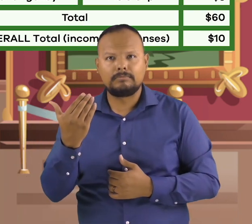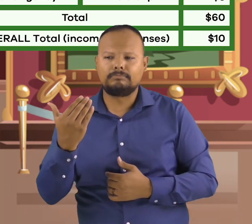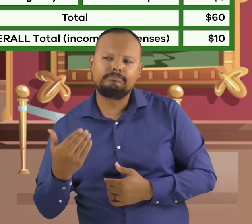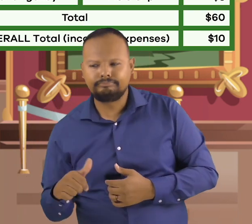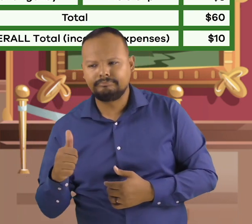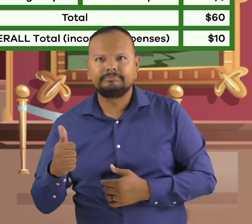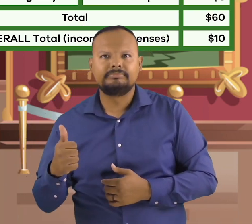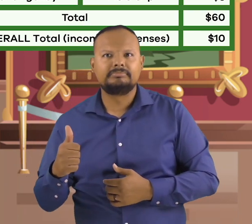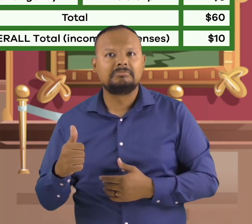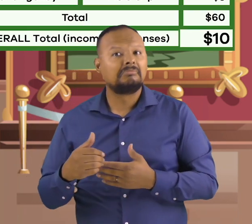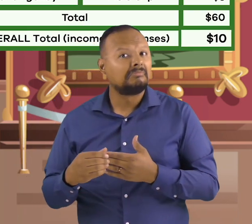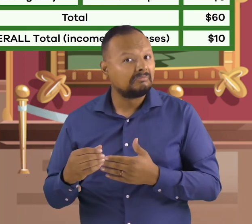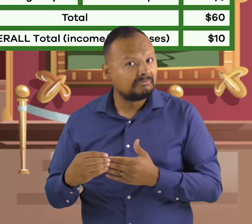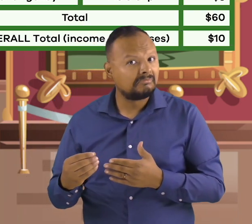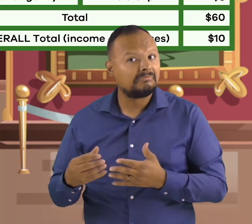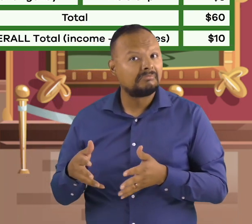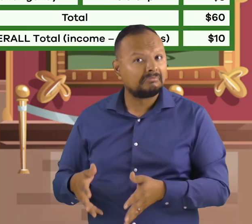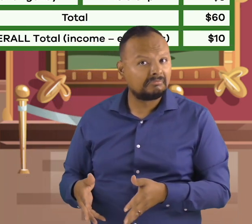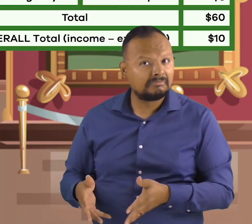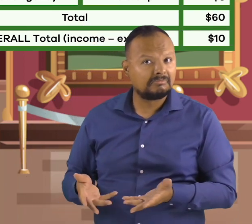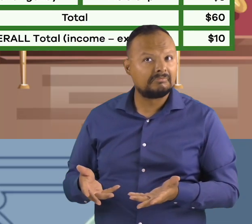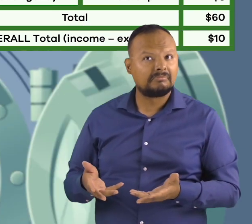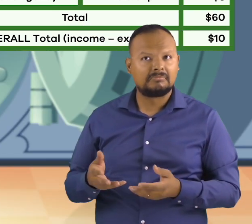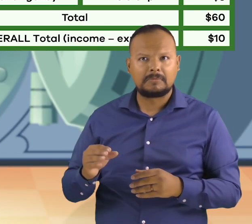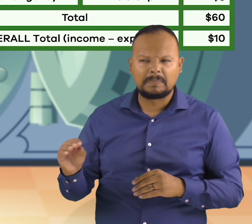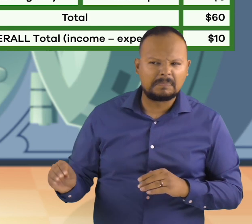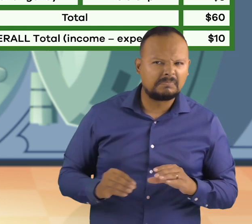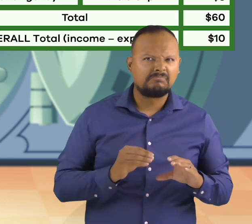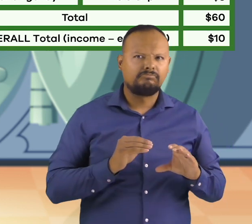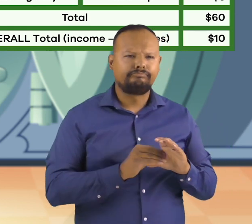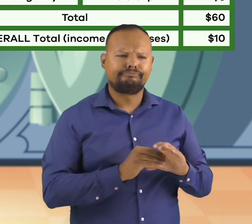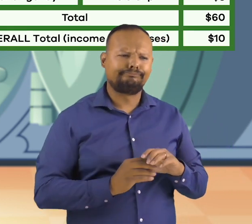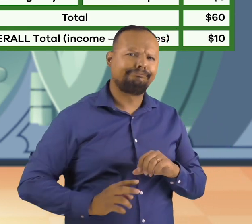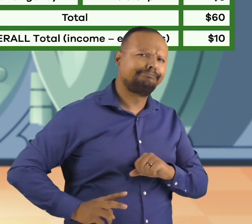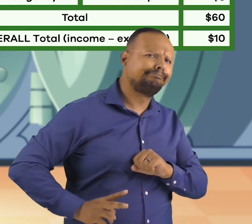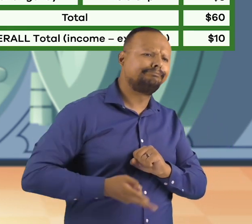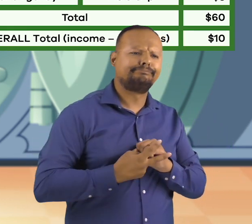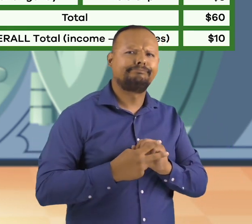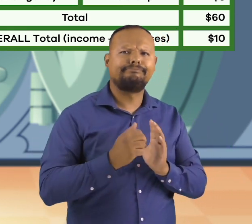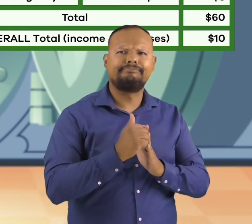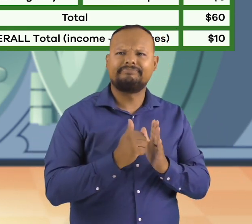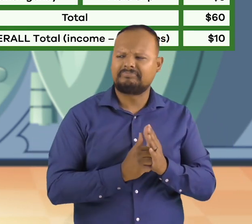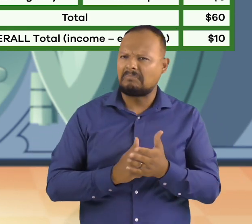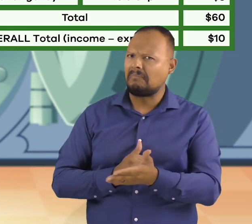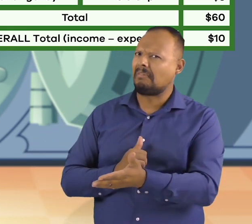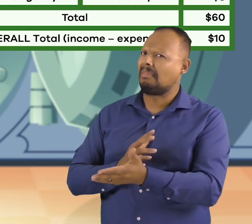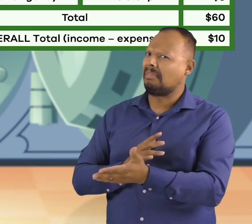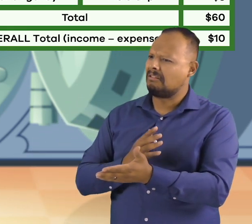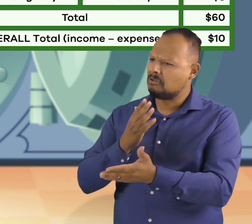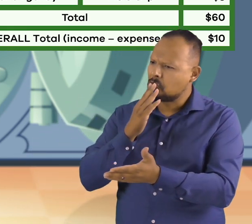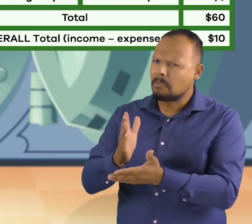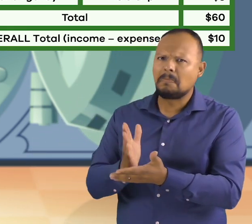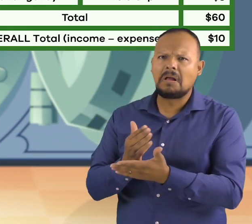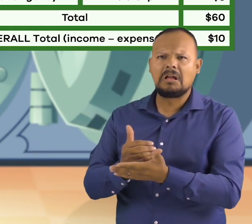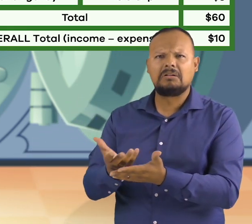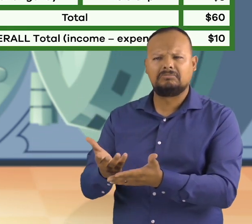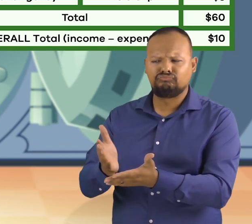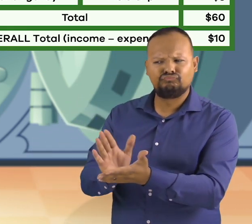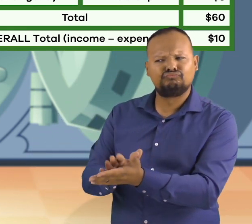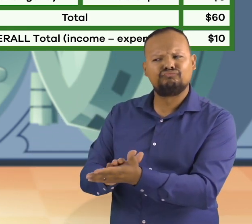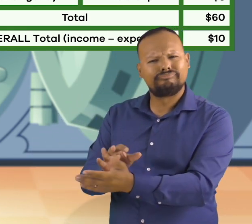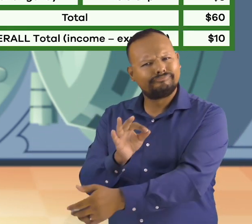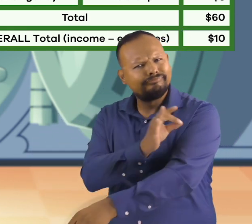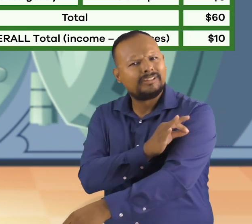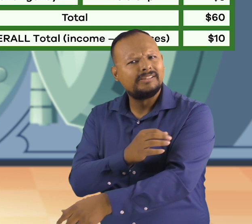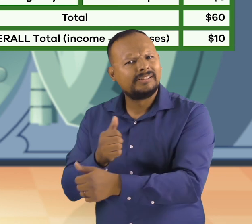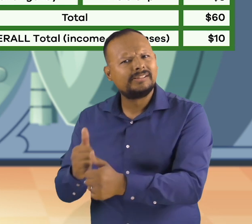part? She still has $10 to spare that she is going to stick into her savings account. Now that